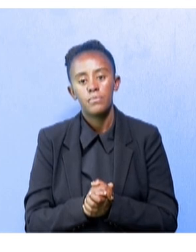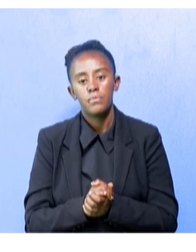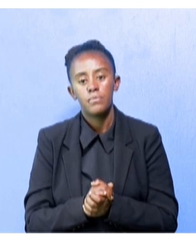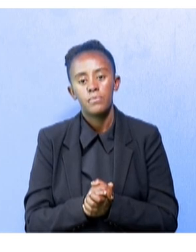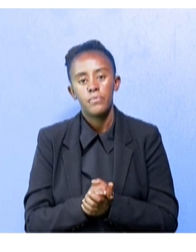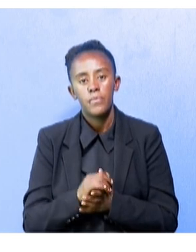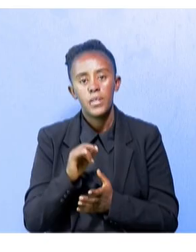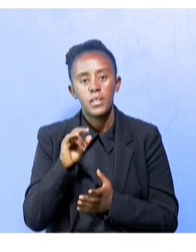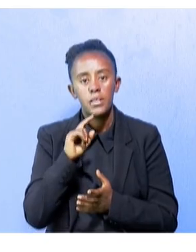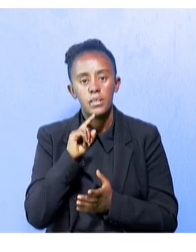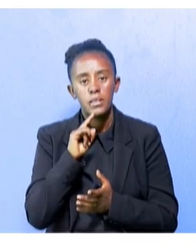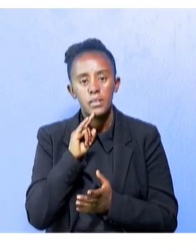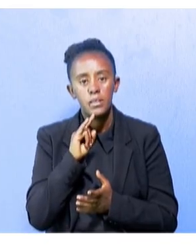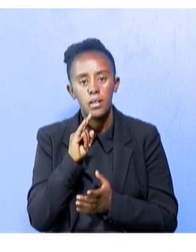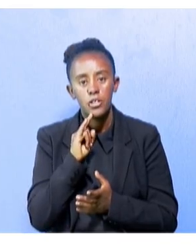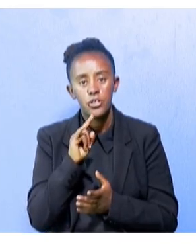Then Nash.